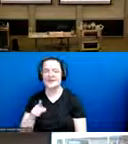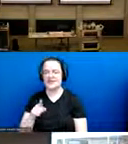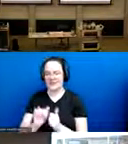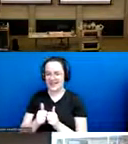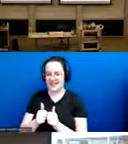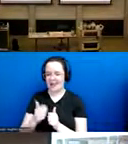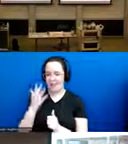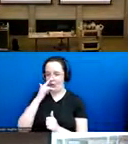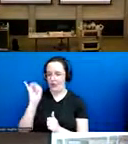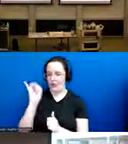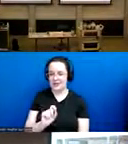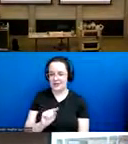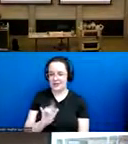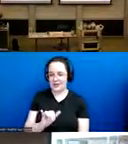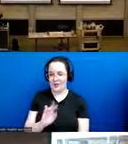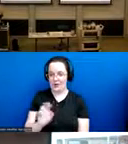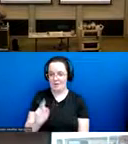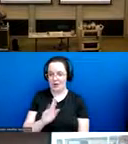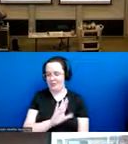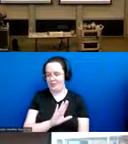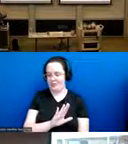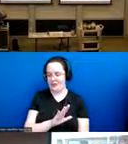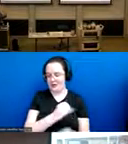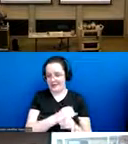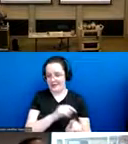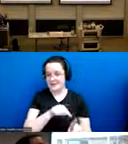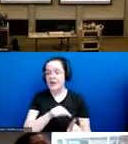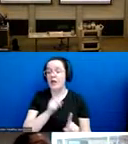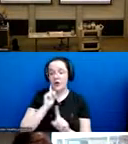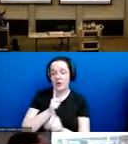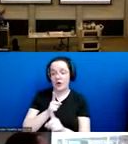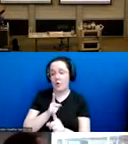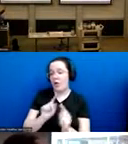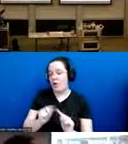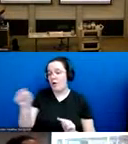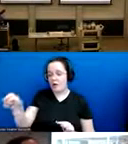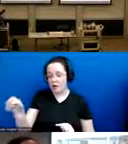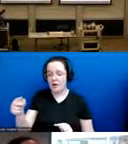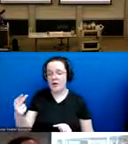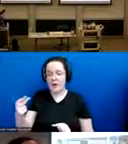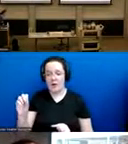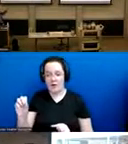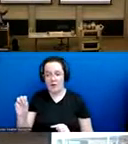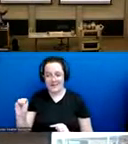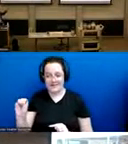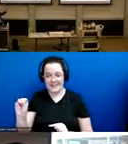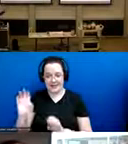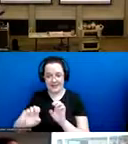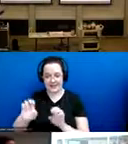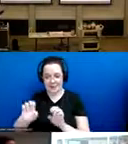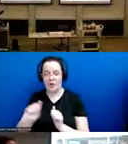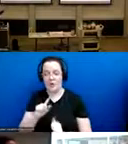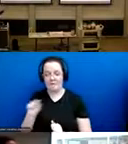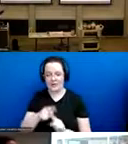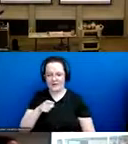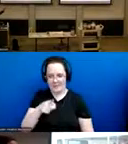side, and then the idea is to perform a long-distance Hongo-Mandel experiment with the photons that are coming from these memories. Of course,